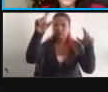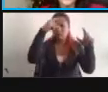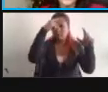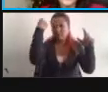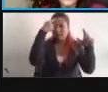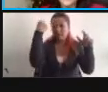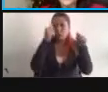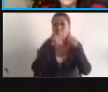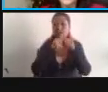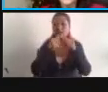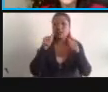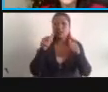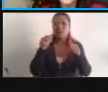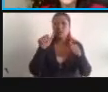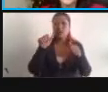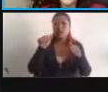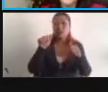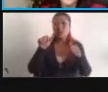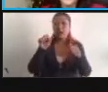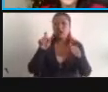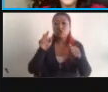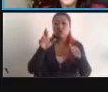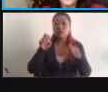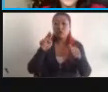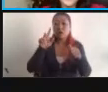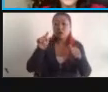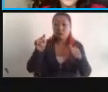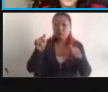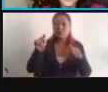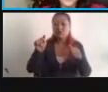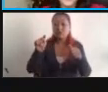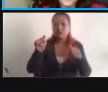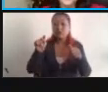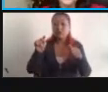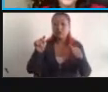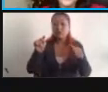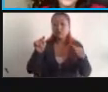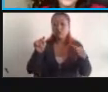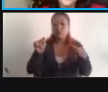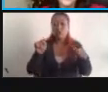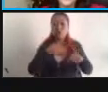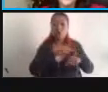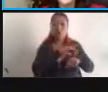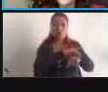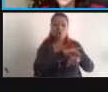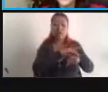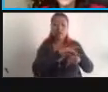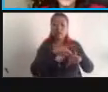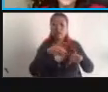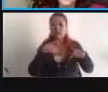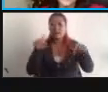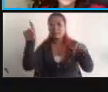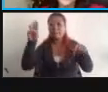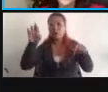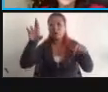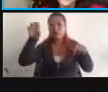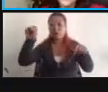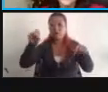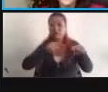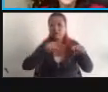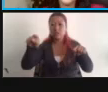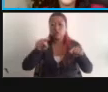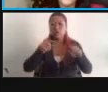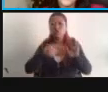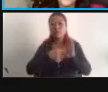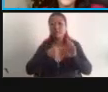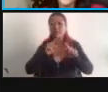the astronaut. It's being tugged on by Mars and the Earth, and that represents different gravitational adaptations. And